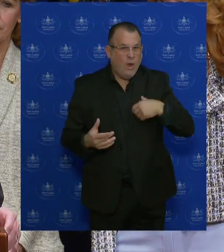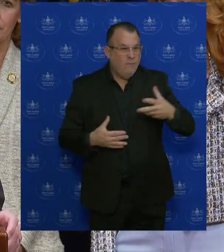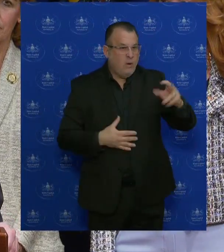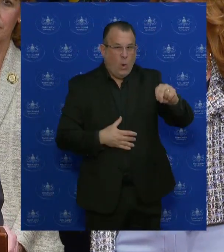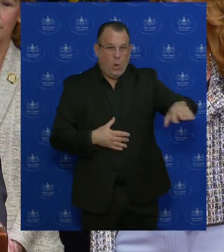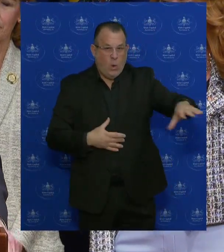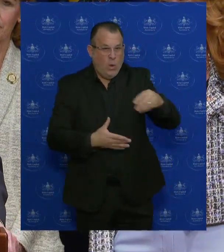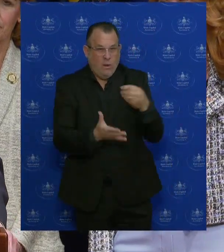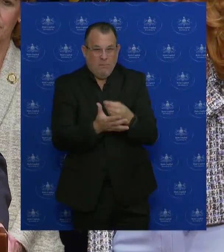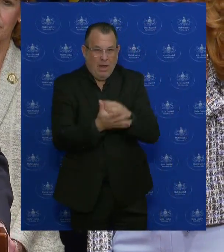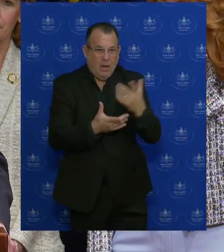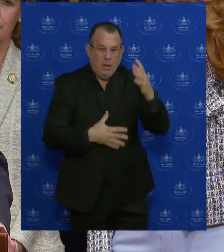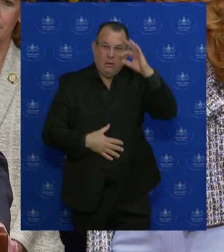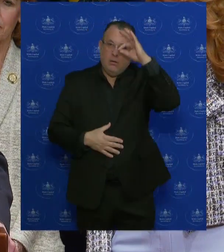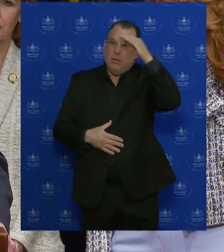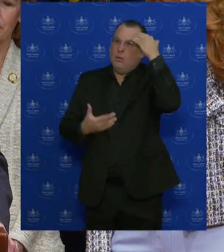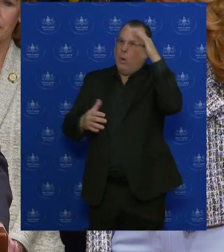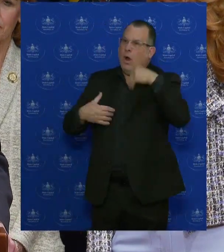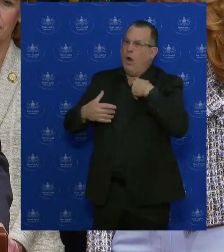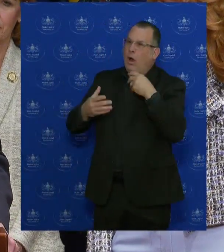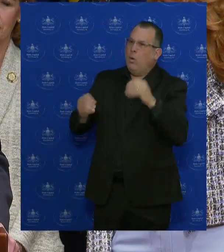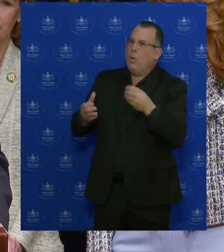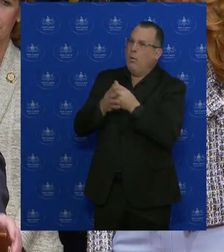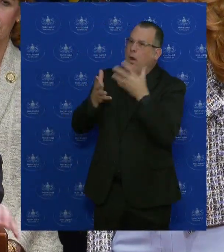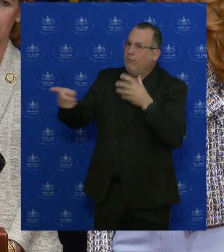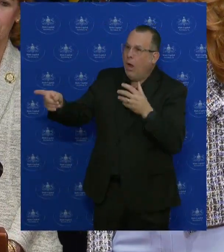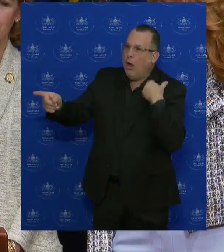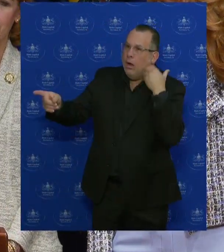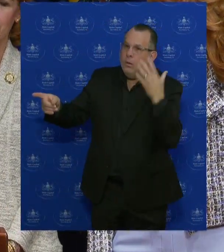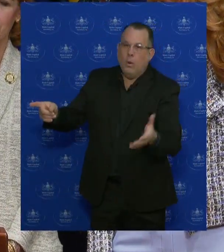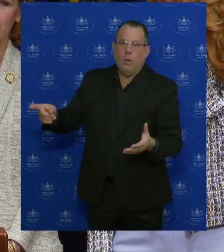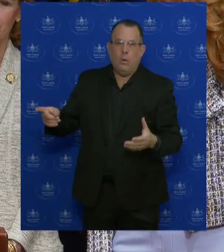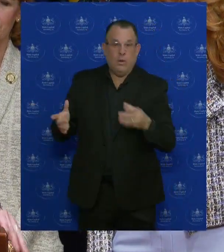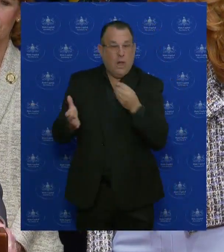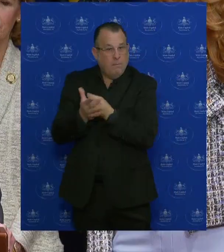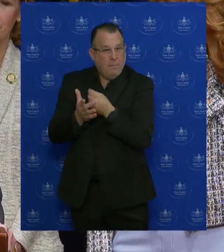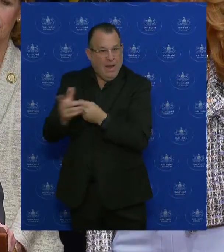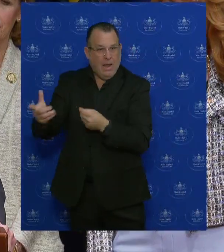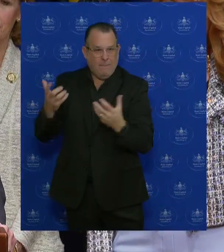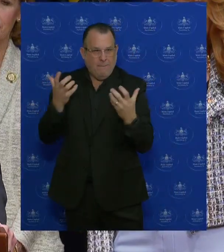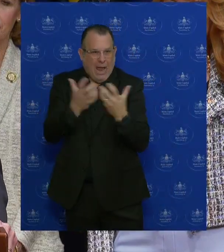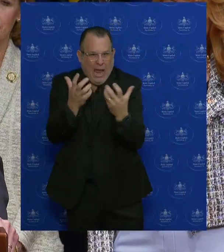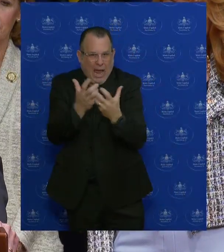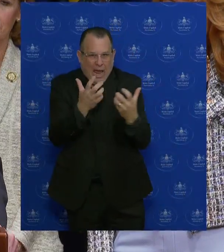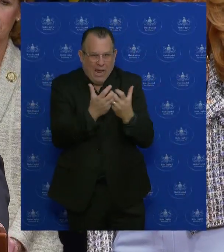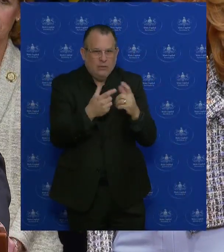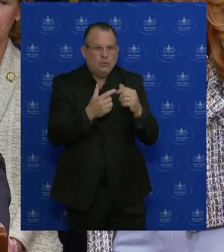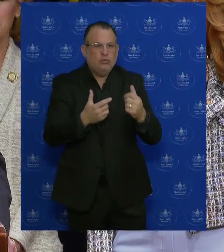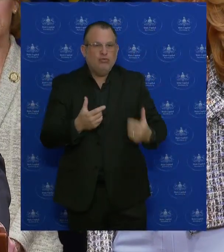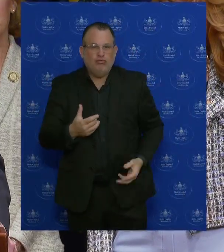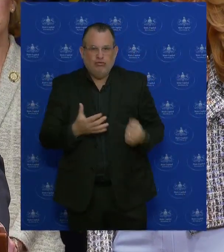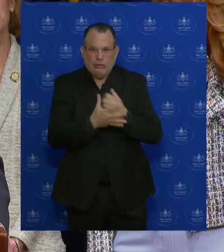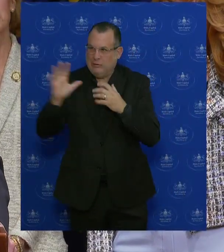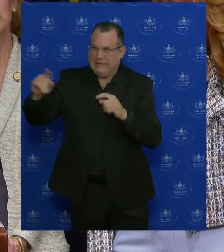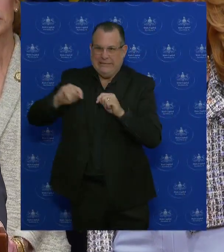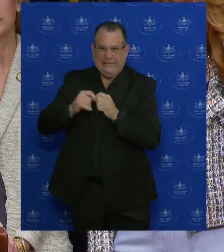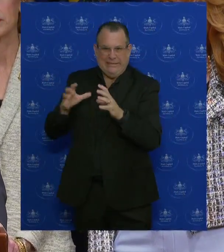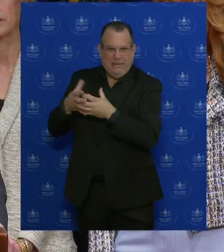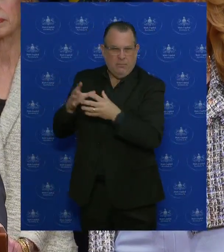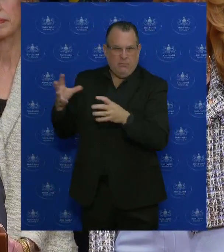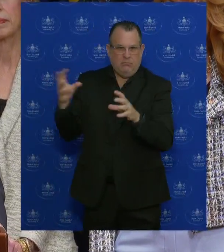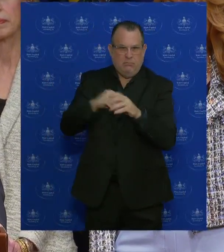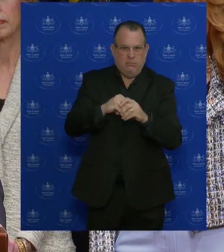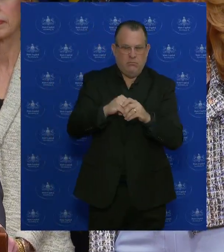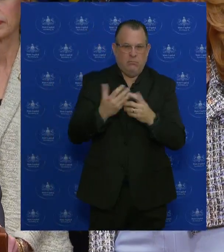where Pennsylvania Money Match and Treasurer Garrity's team come in. This innovative program has revolutionized how we